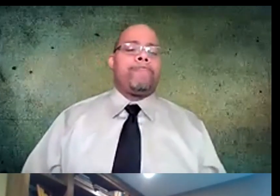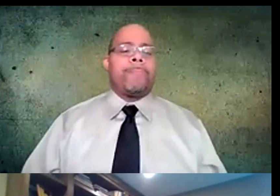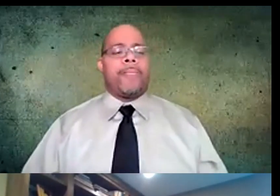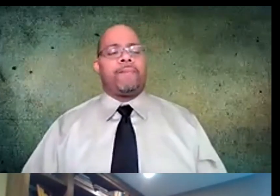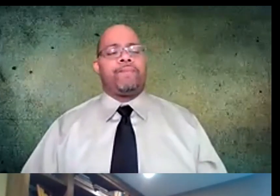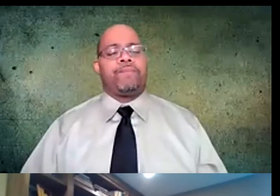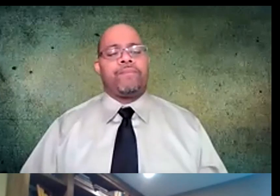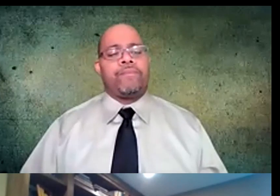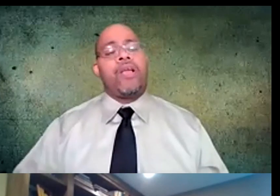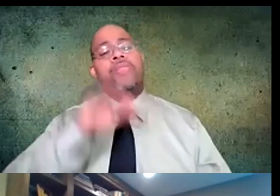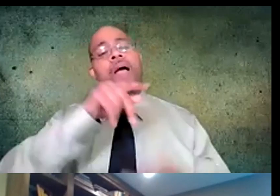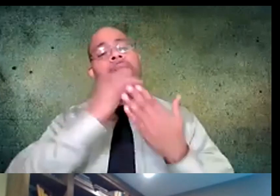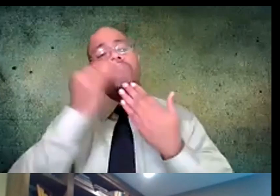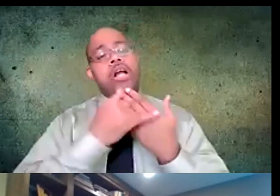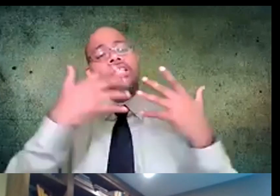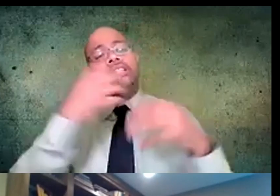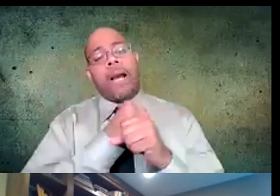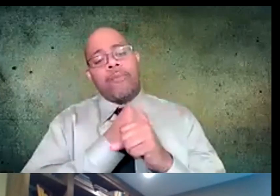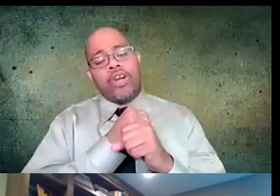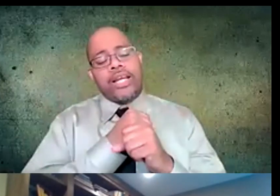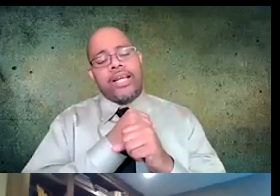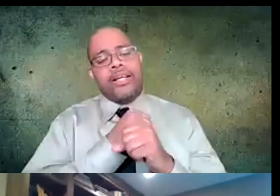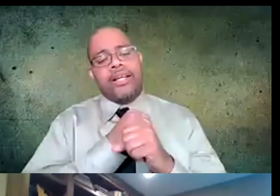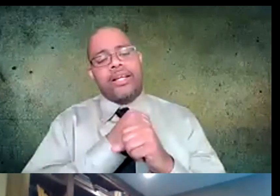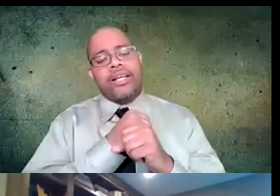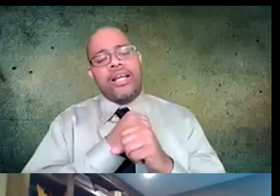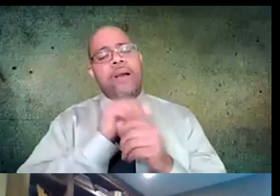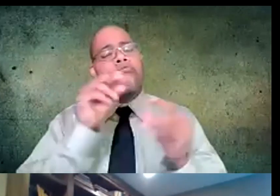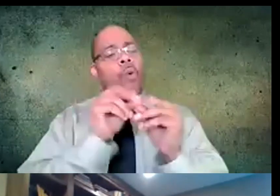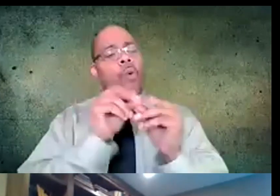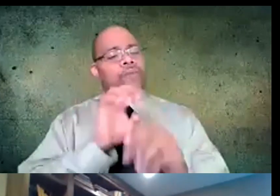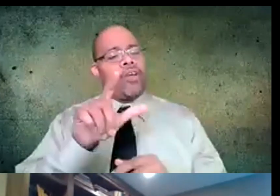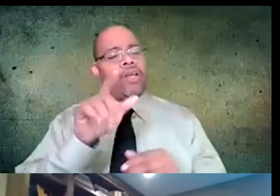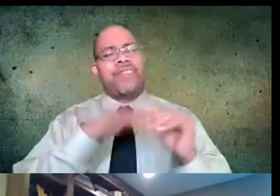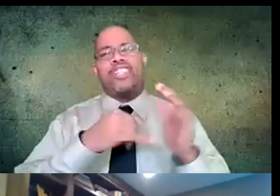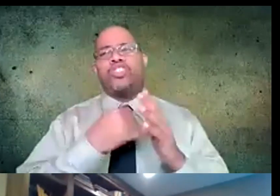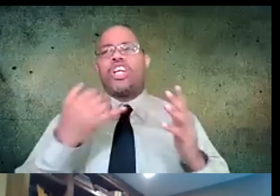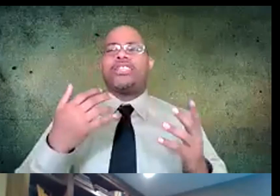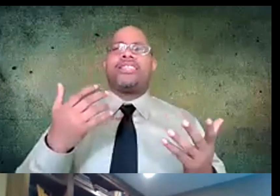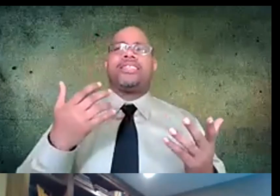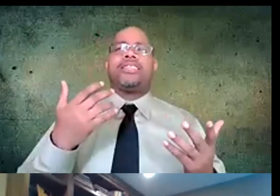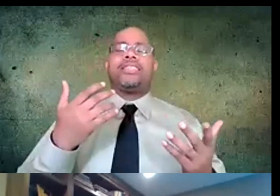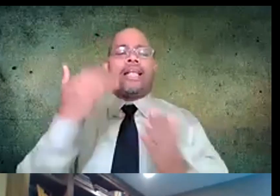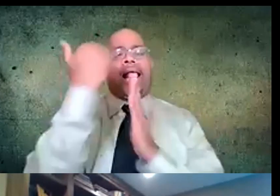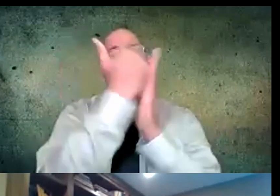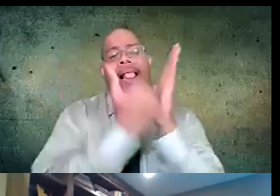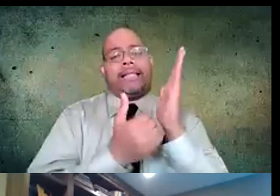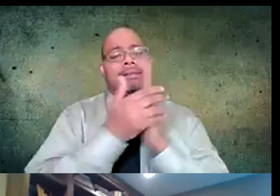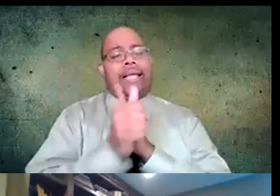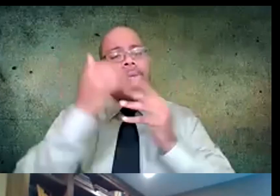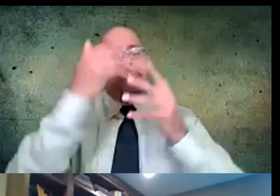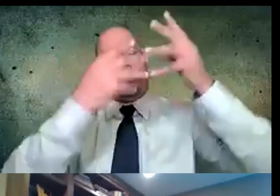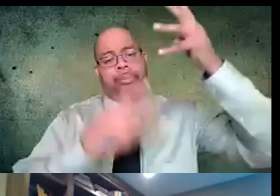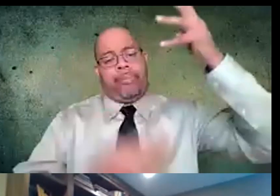The project summary is more useful than just the list a bunch of skill set at the end of your